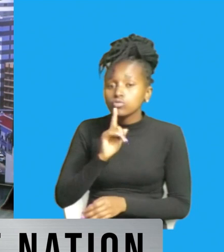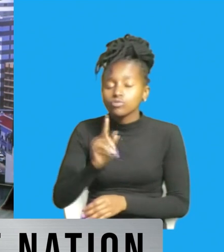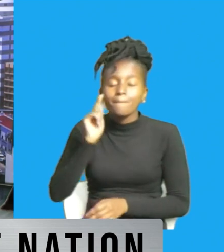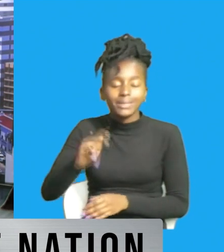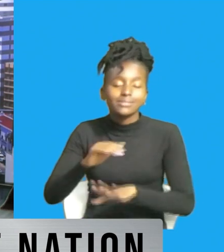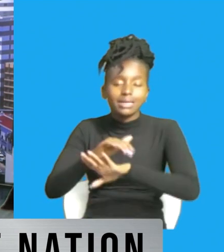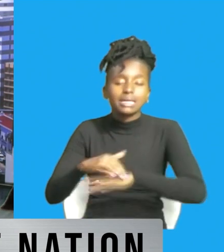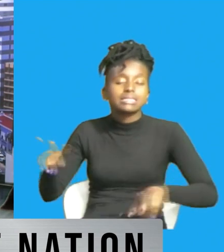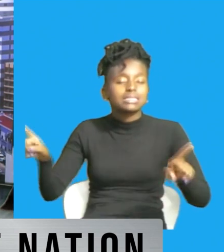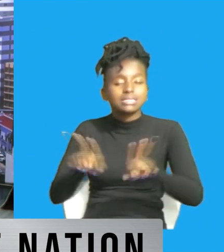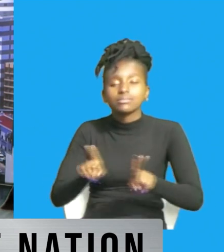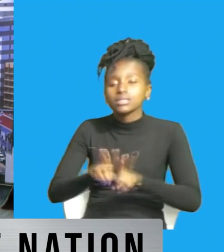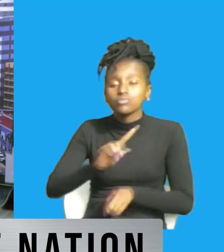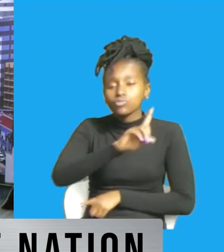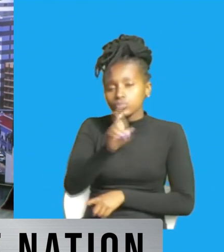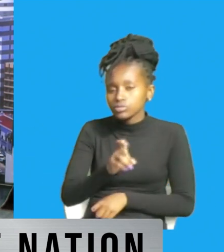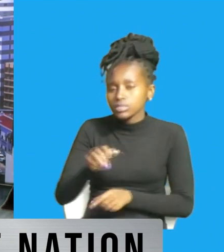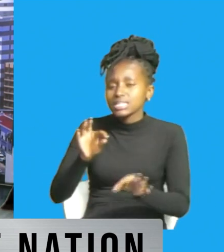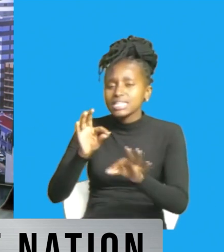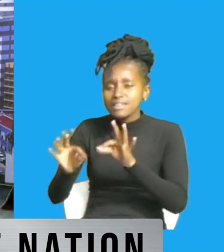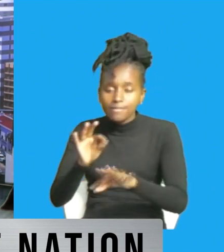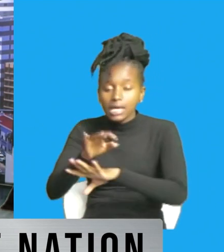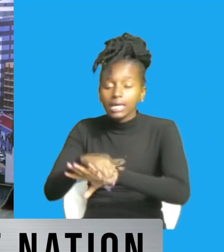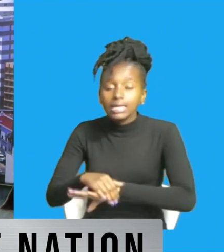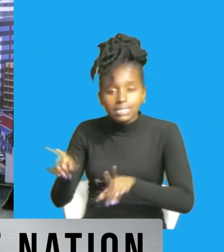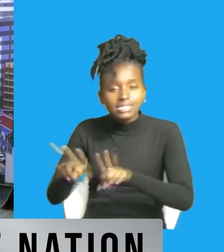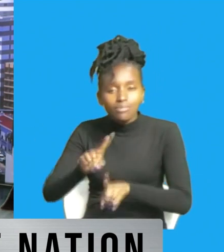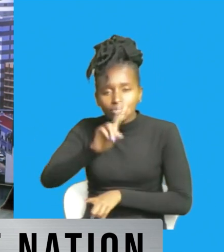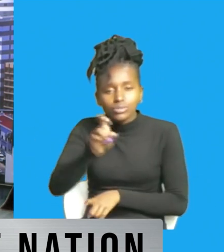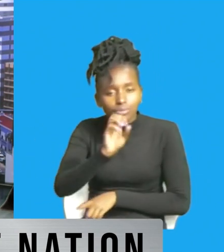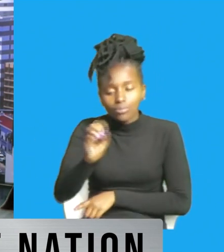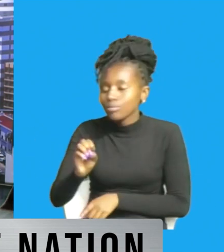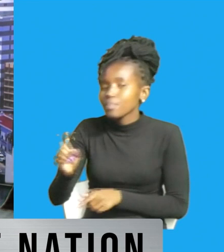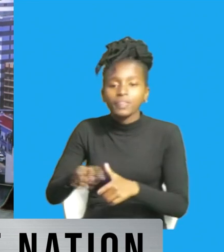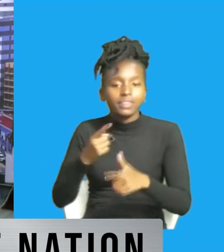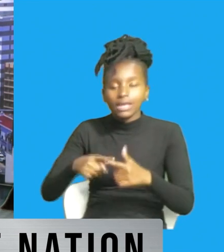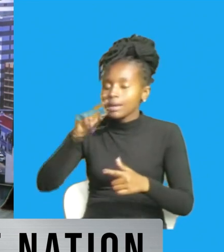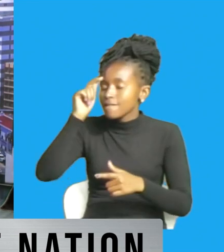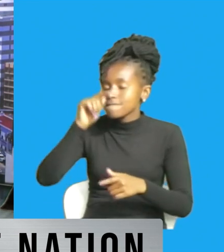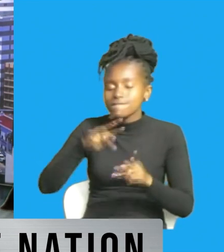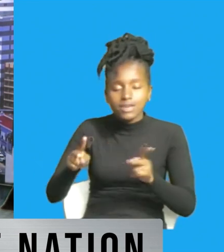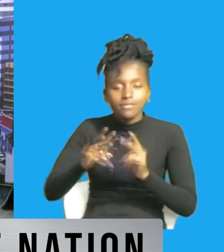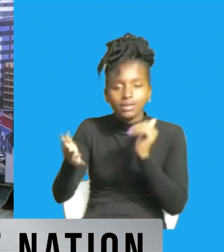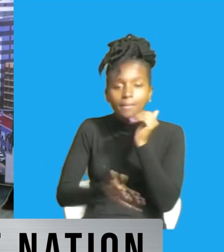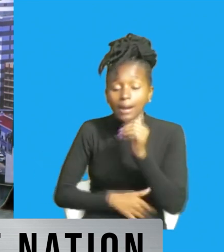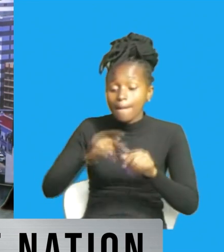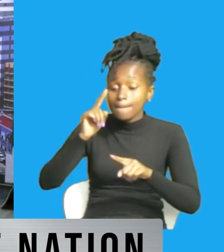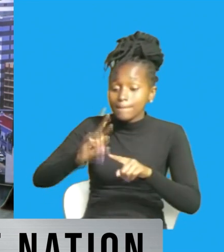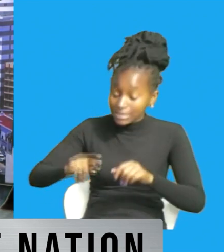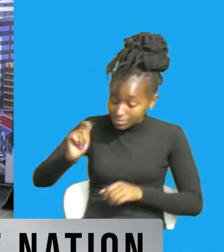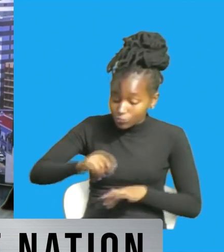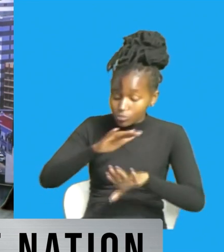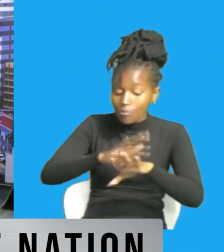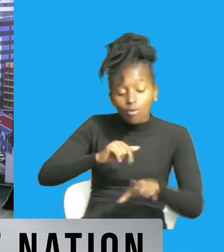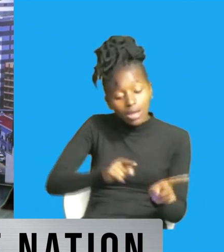questions, then it will be very unfortunate. He should be put to task on these questions. Na mambo ya insecurity katika